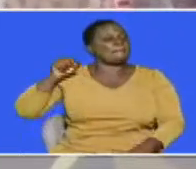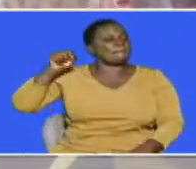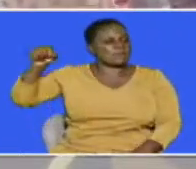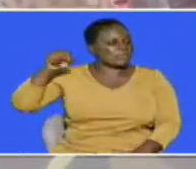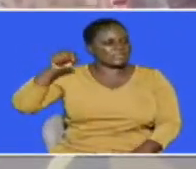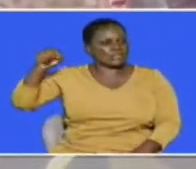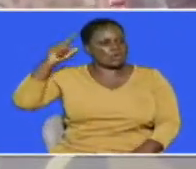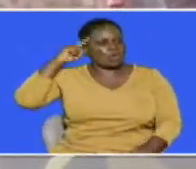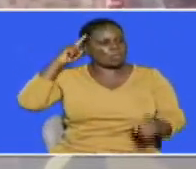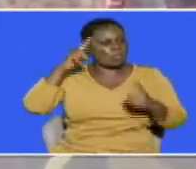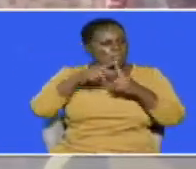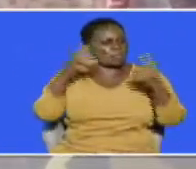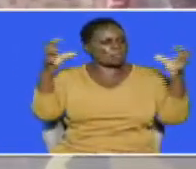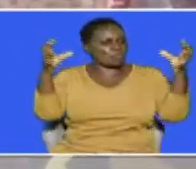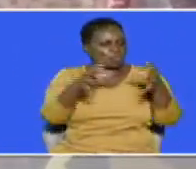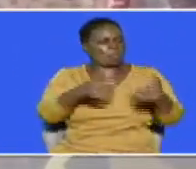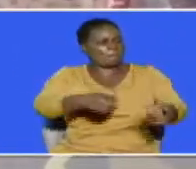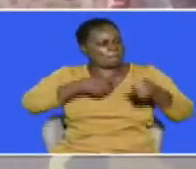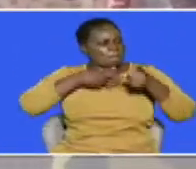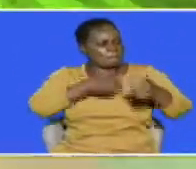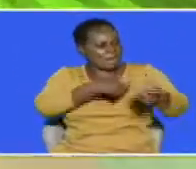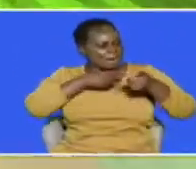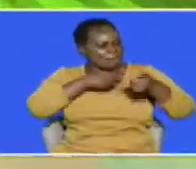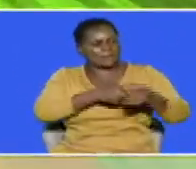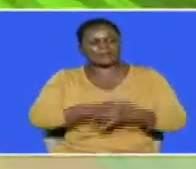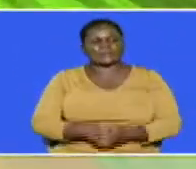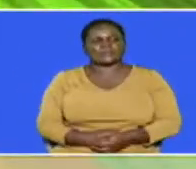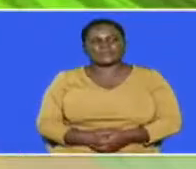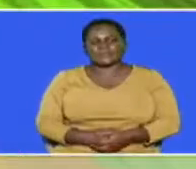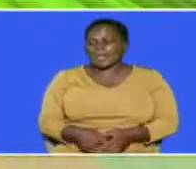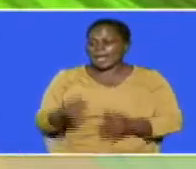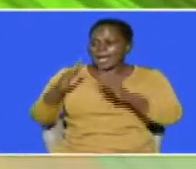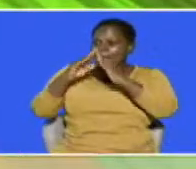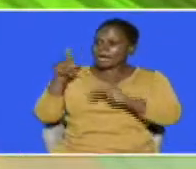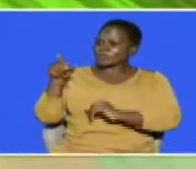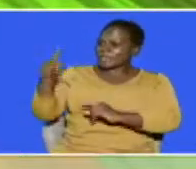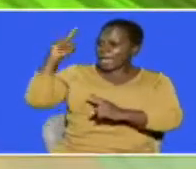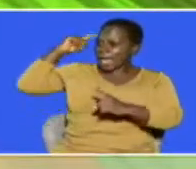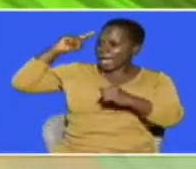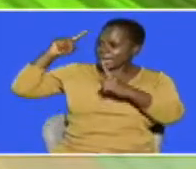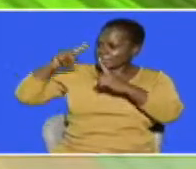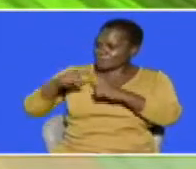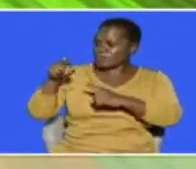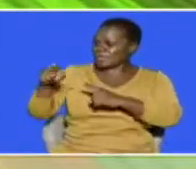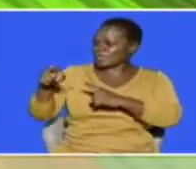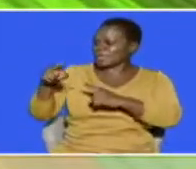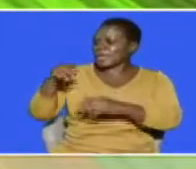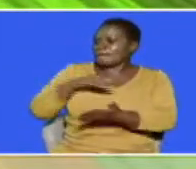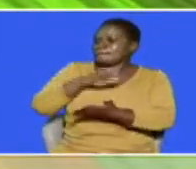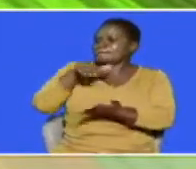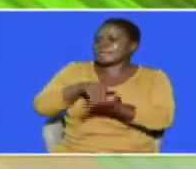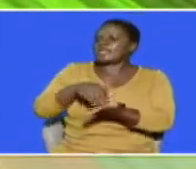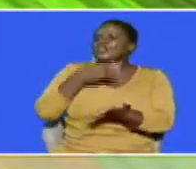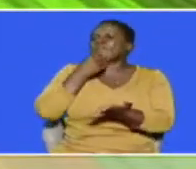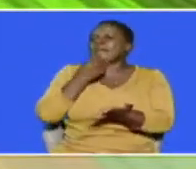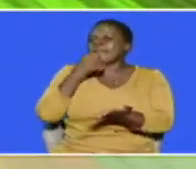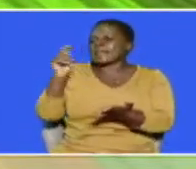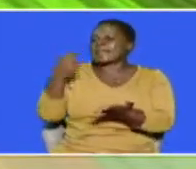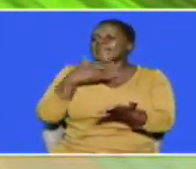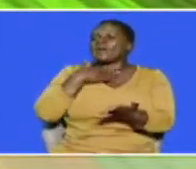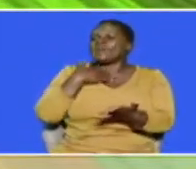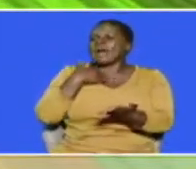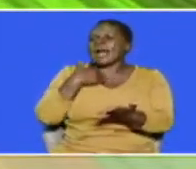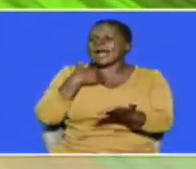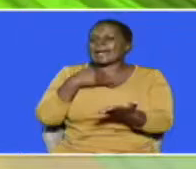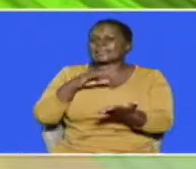rhetorics targeting the Azimio la Umoja coalition. Kwa hivyo hiyo nyumba inaitwa Azimio ya Mabroka. Na sisi Kenya hatutaki